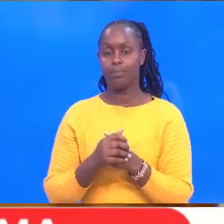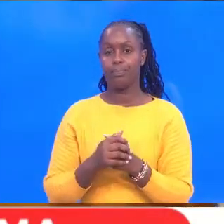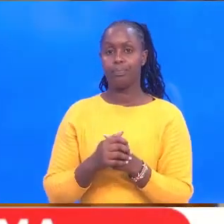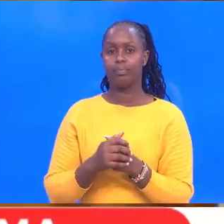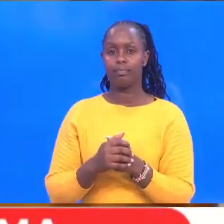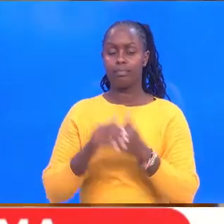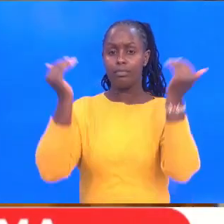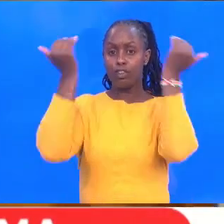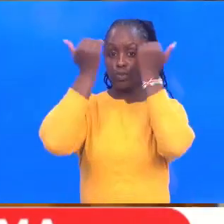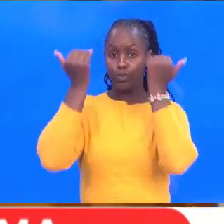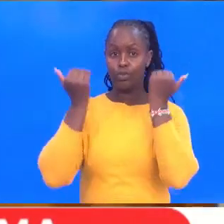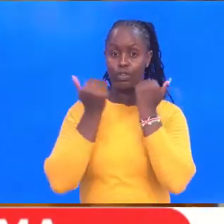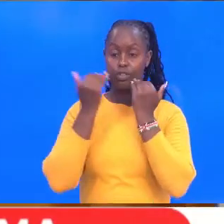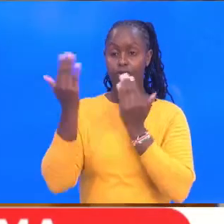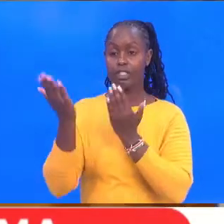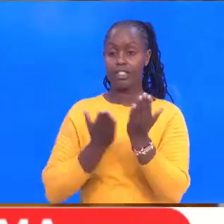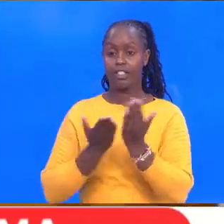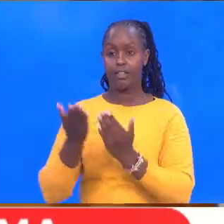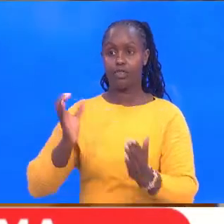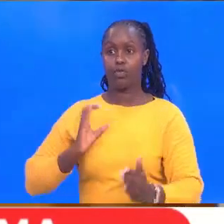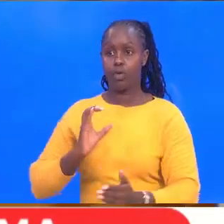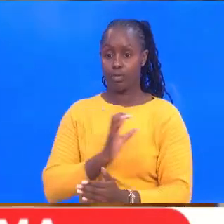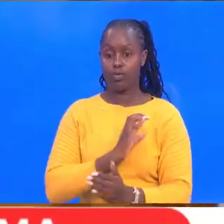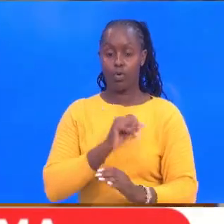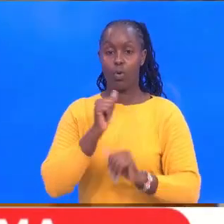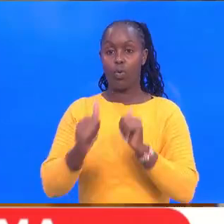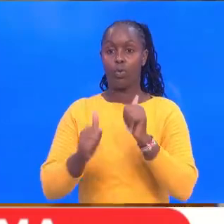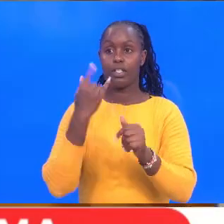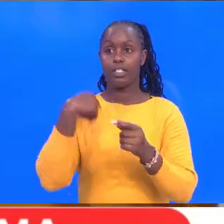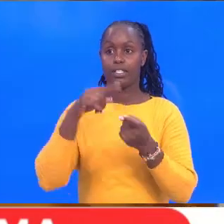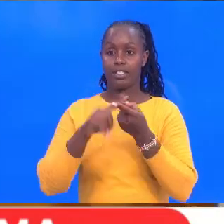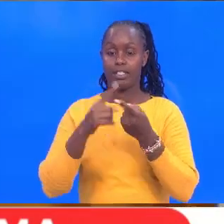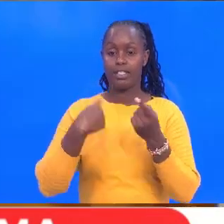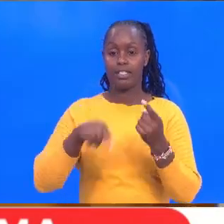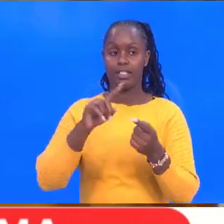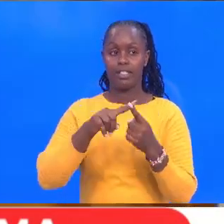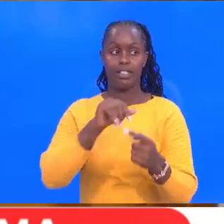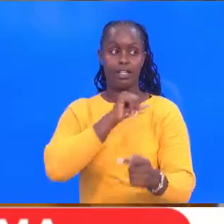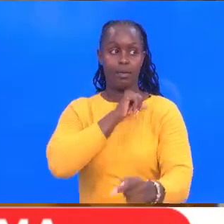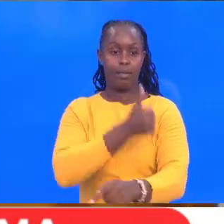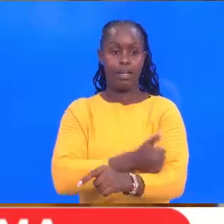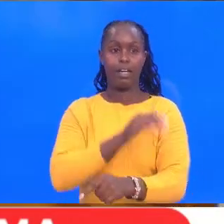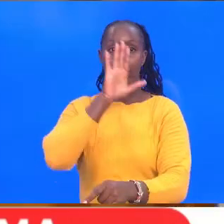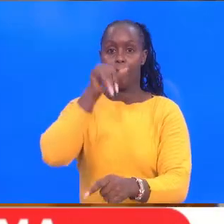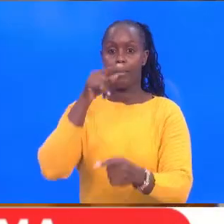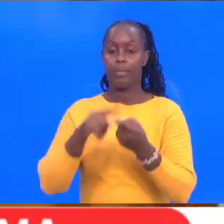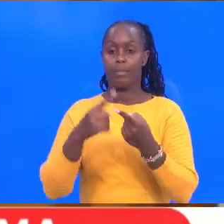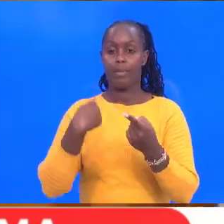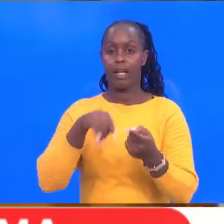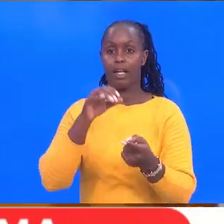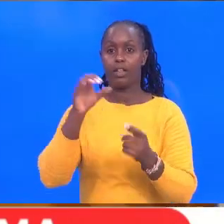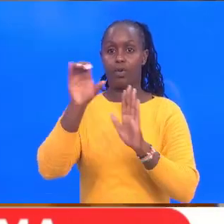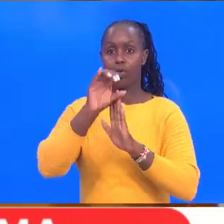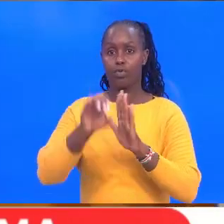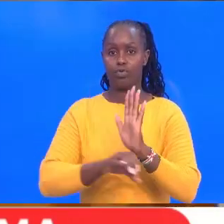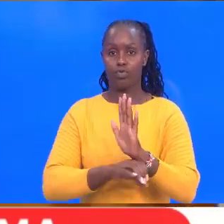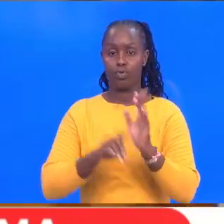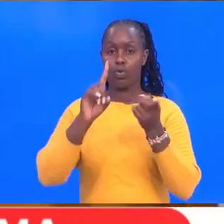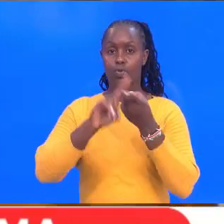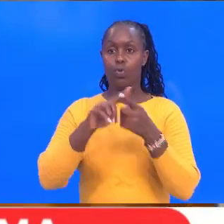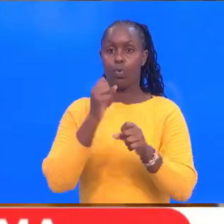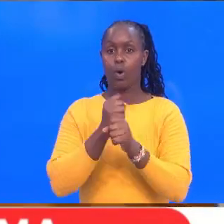Commission, which is the body mandated by the Constitution to deal with the matters of